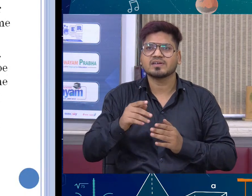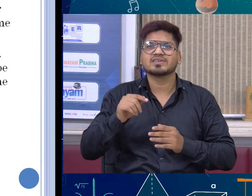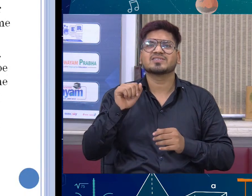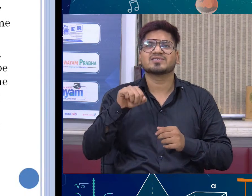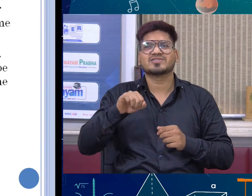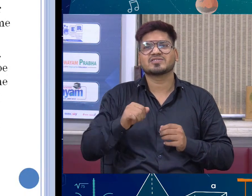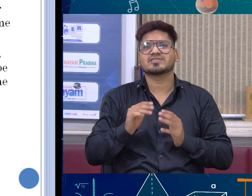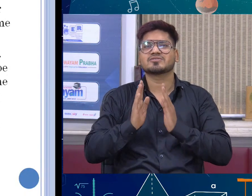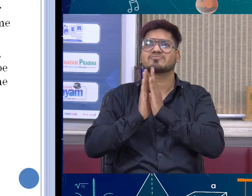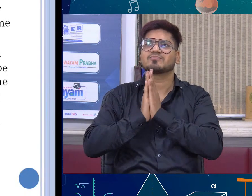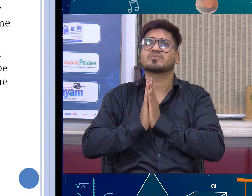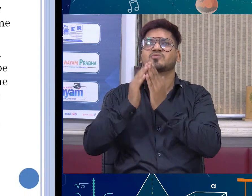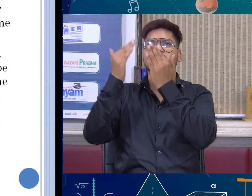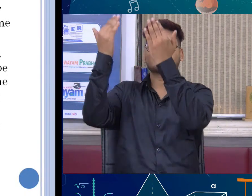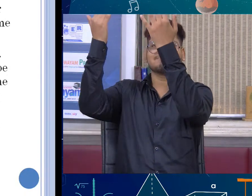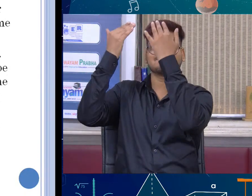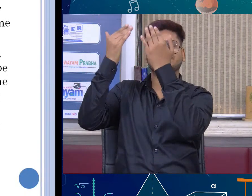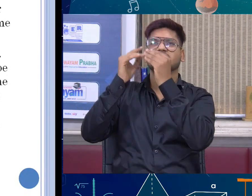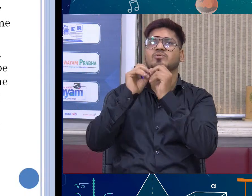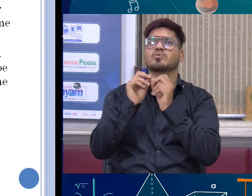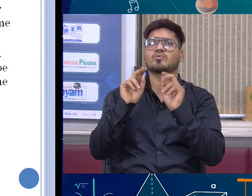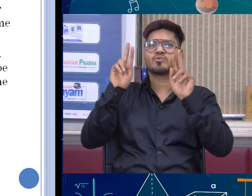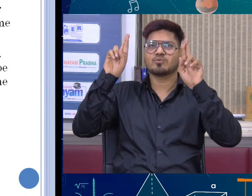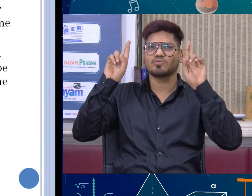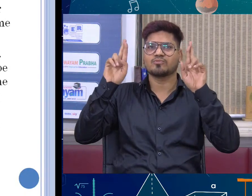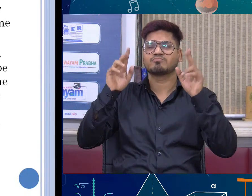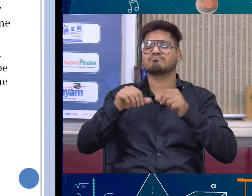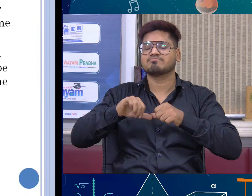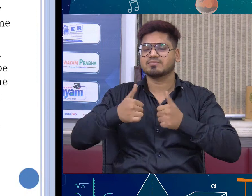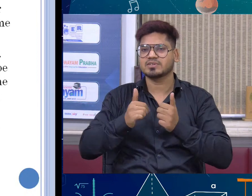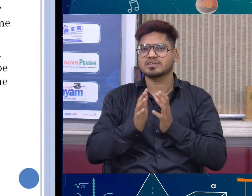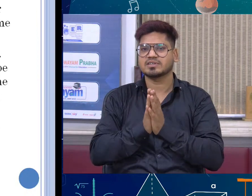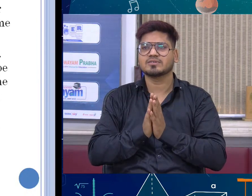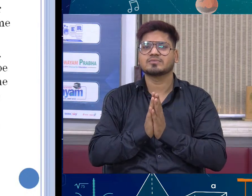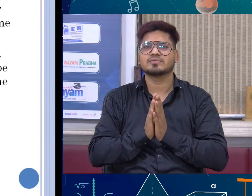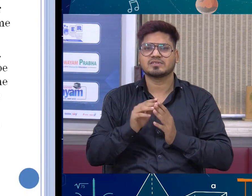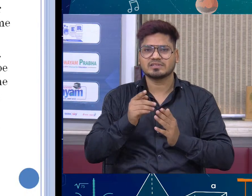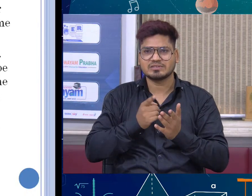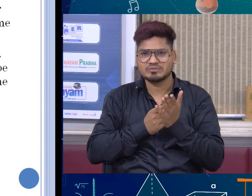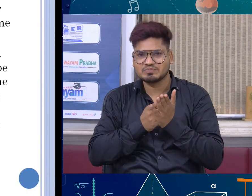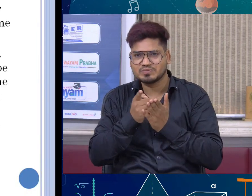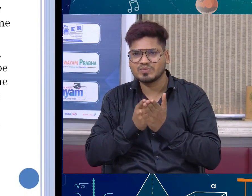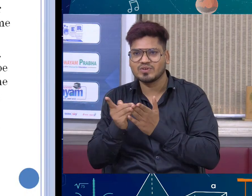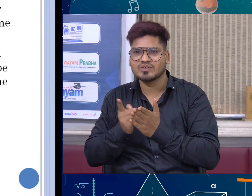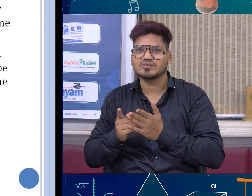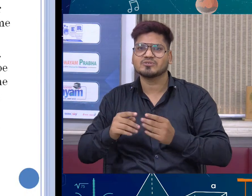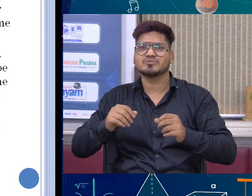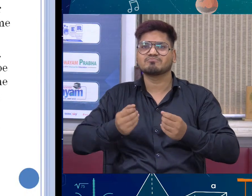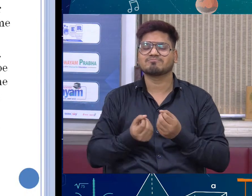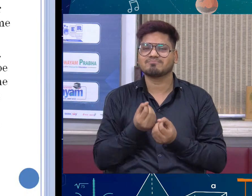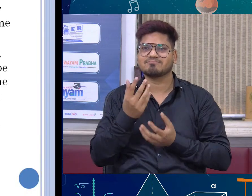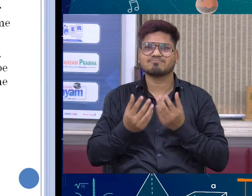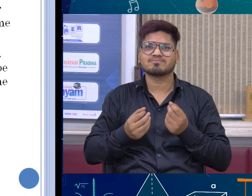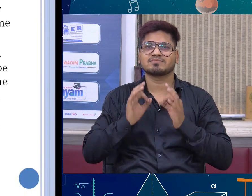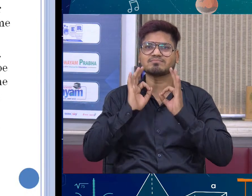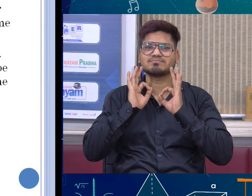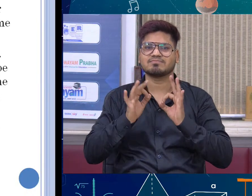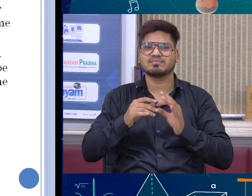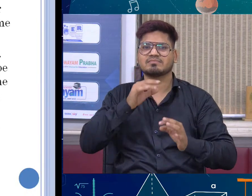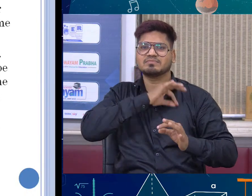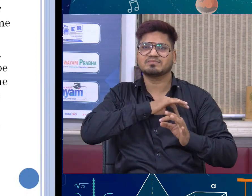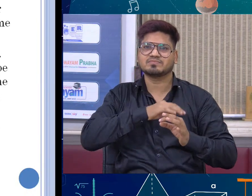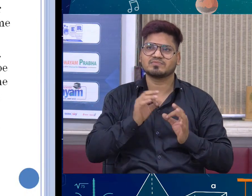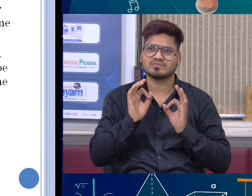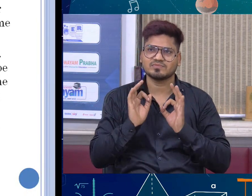God willing. The older boys were working in the field. One smaller ones were staying near the